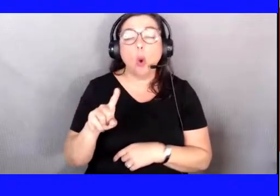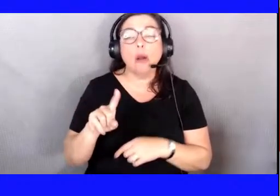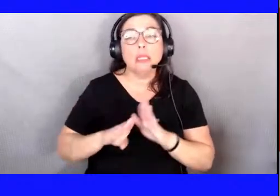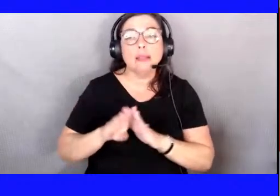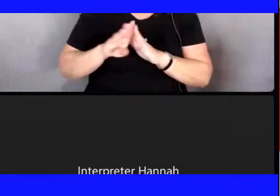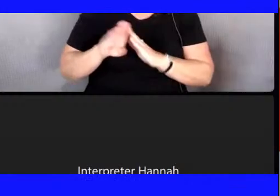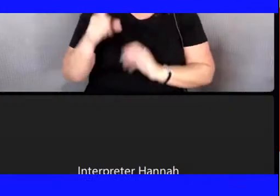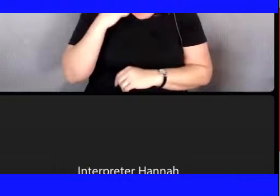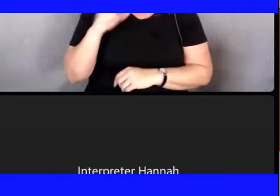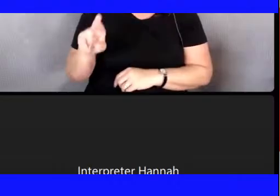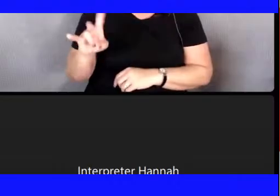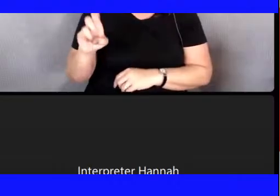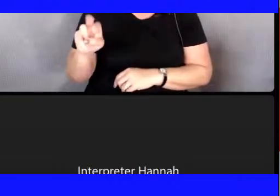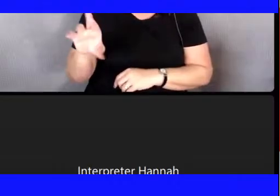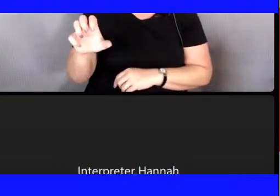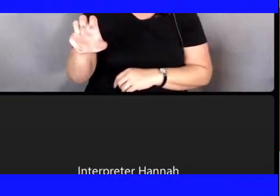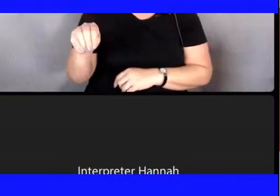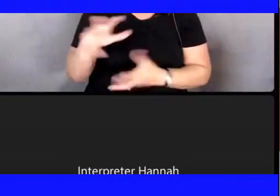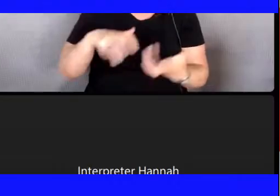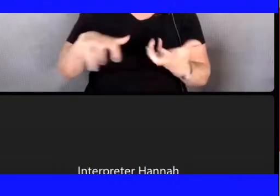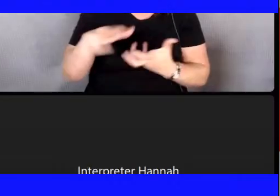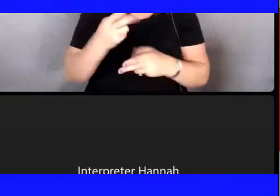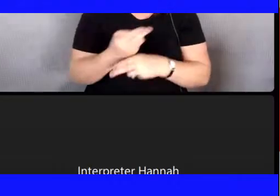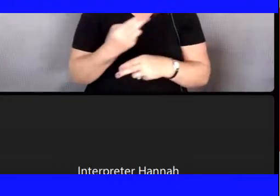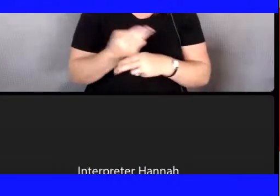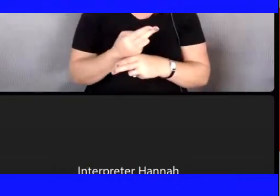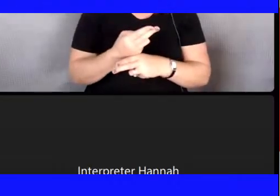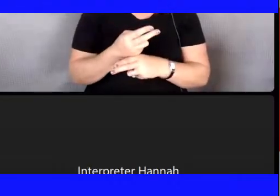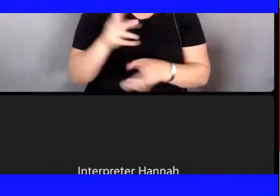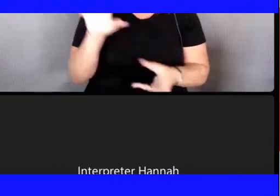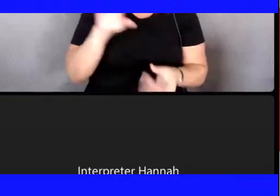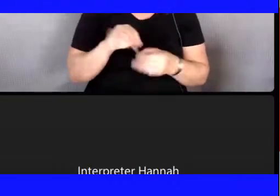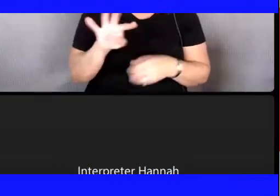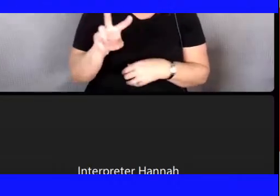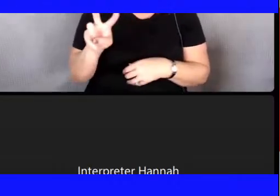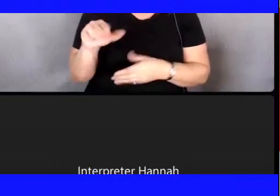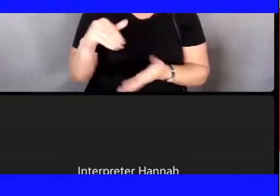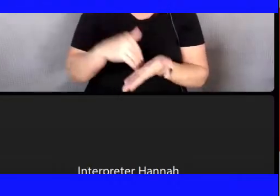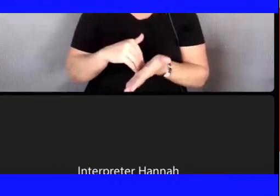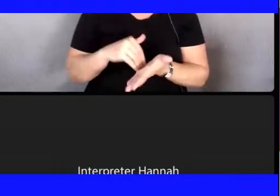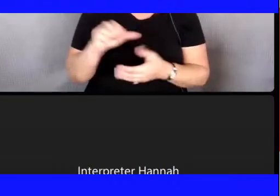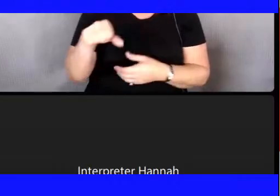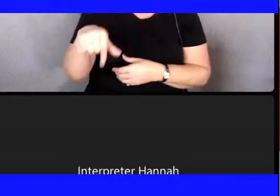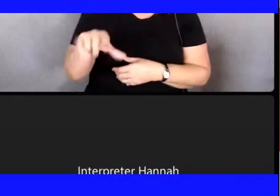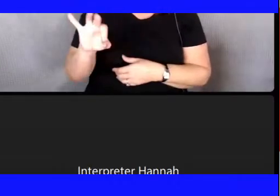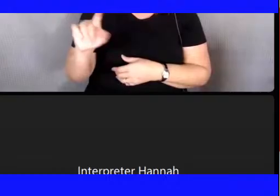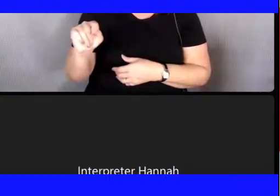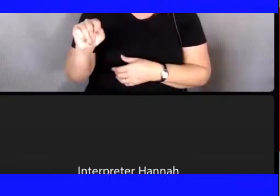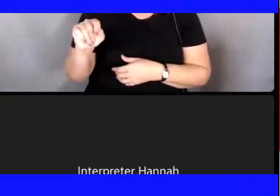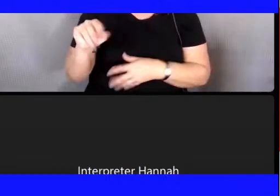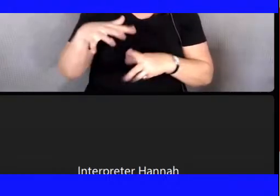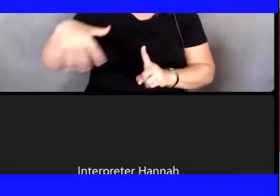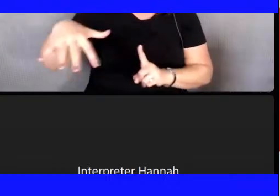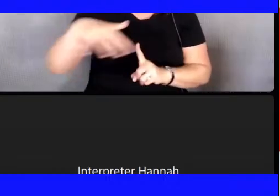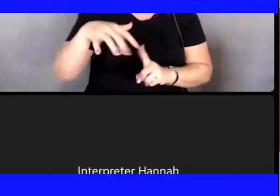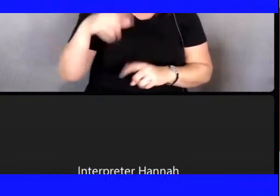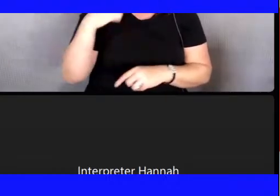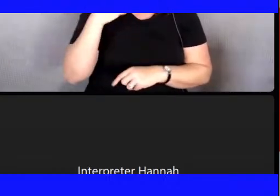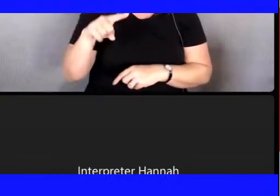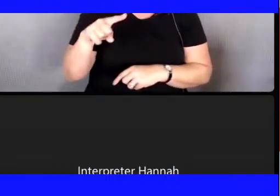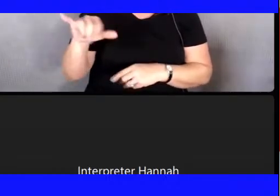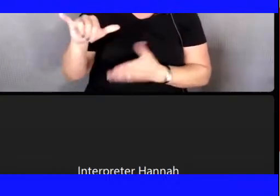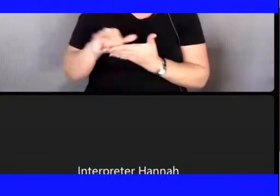new mixed-use building on a 42,000 square foot parcel at NYC Health and Hospitals Gotham,